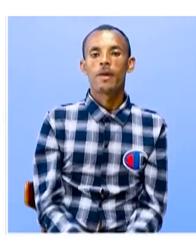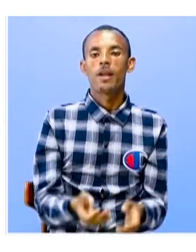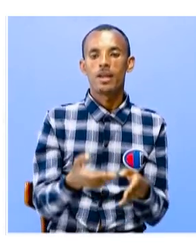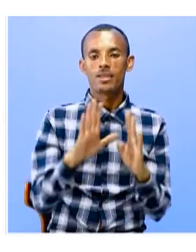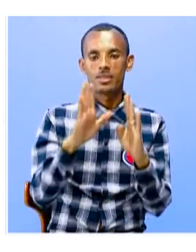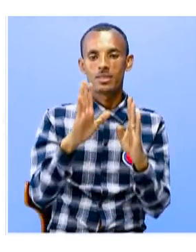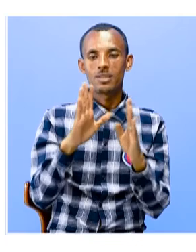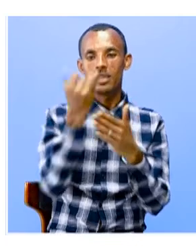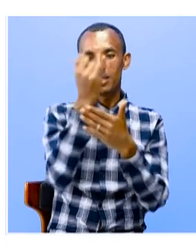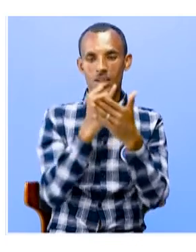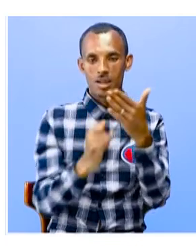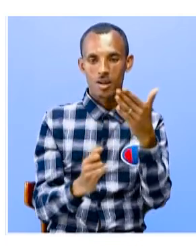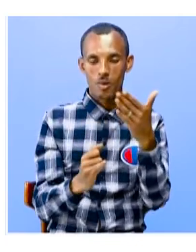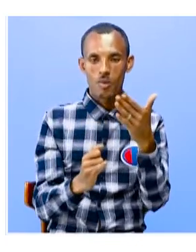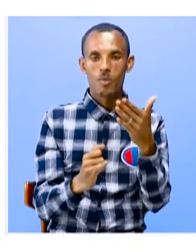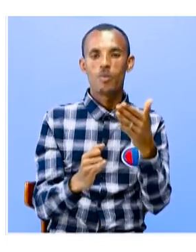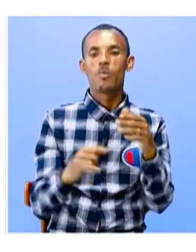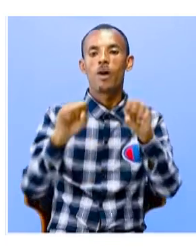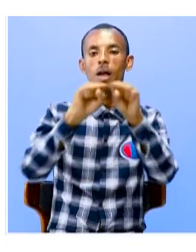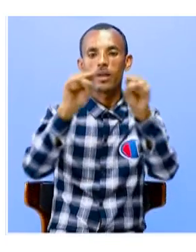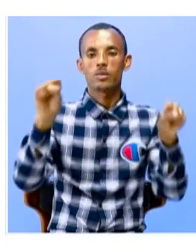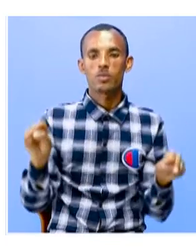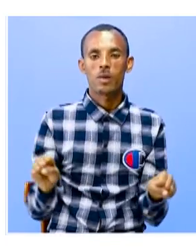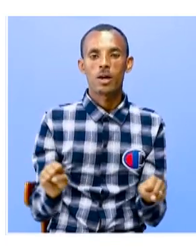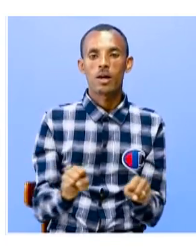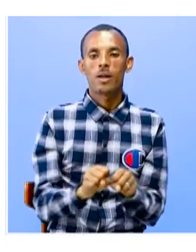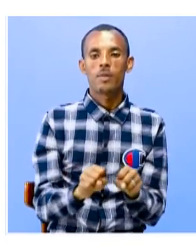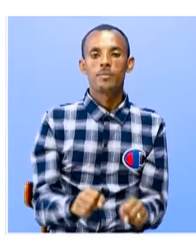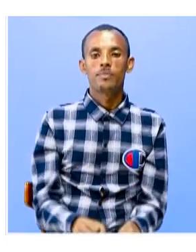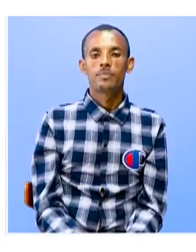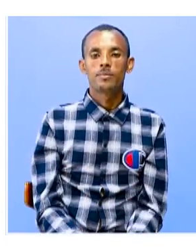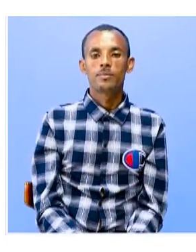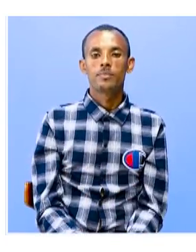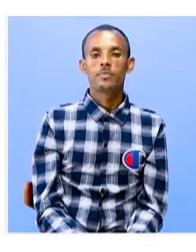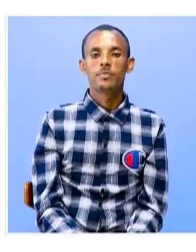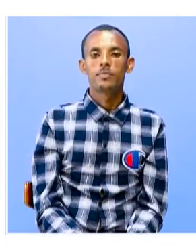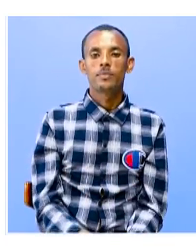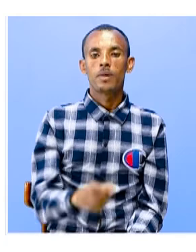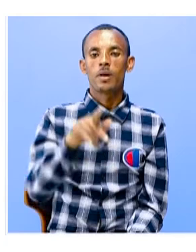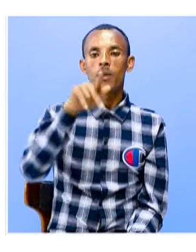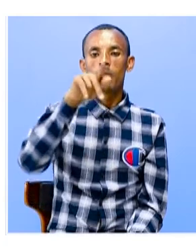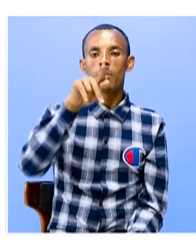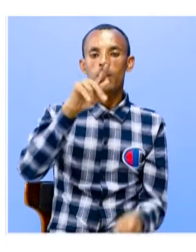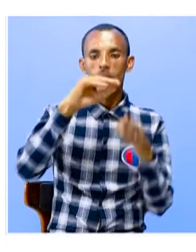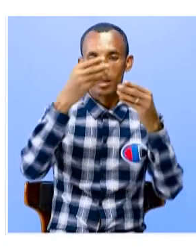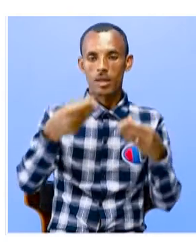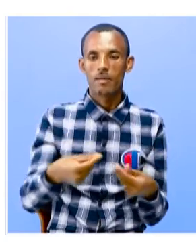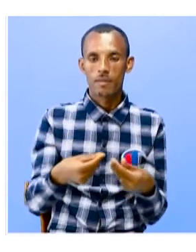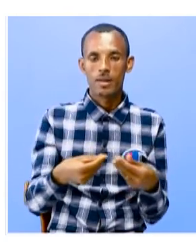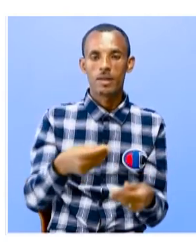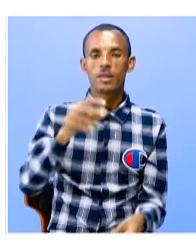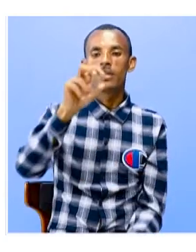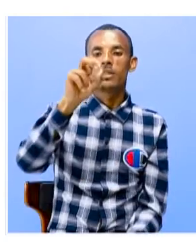draw the square. Its perimeter is given to be